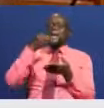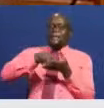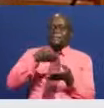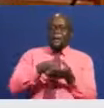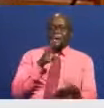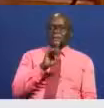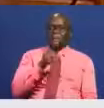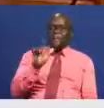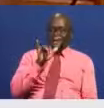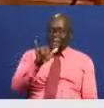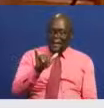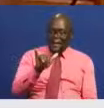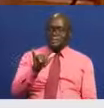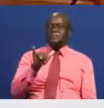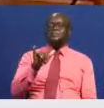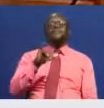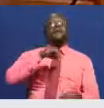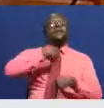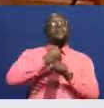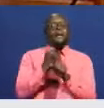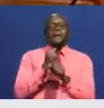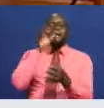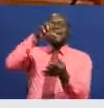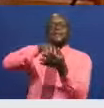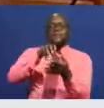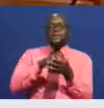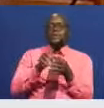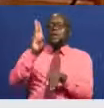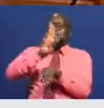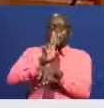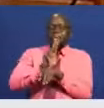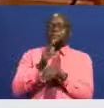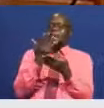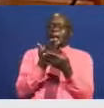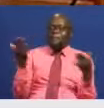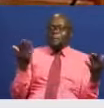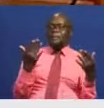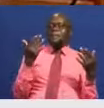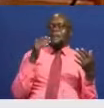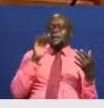bill, and that has boiled into a situation where they had taken the matters into their hand.